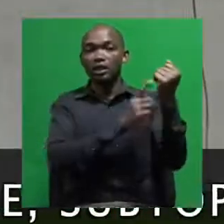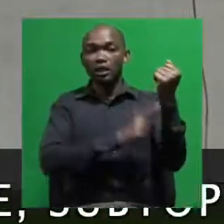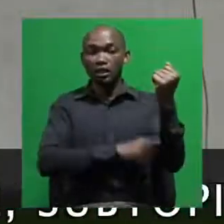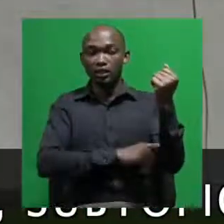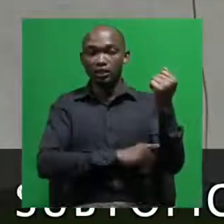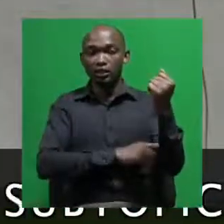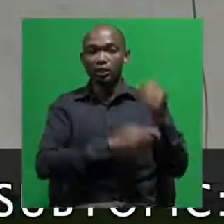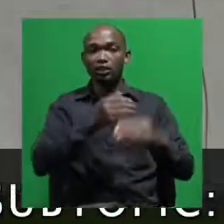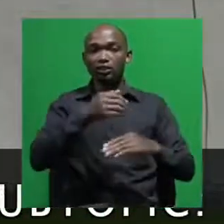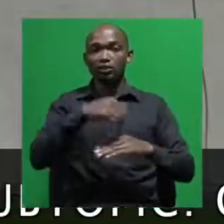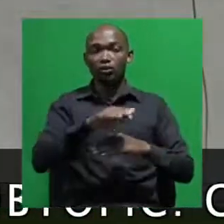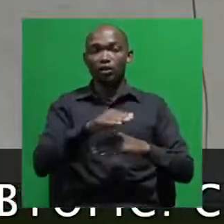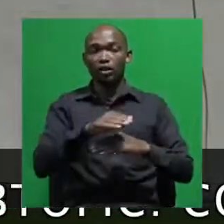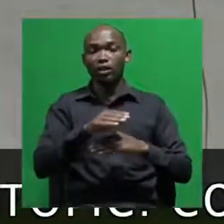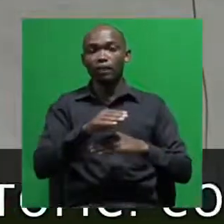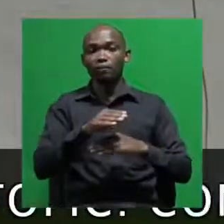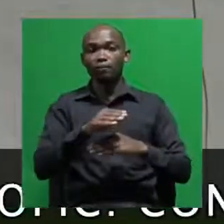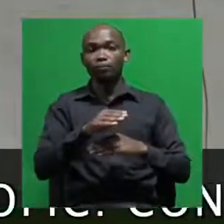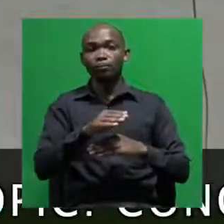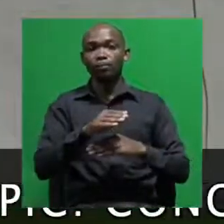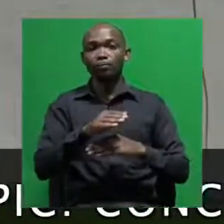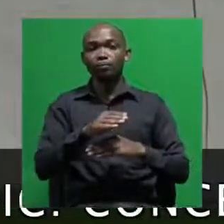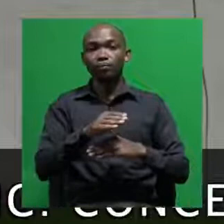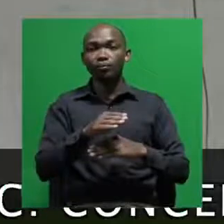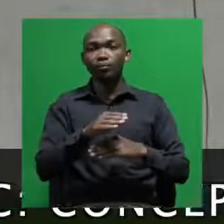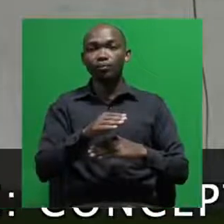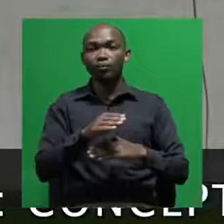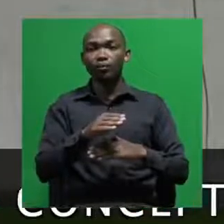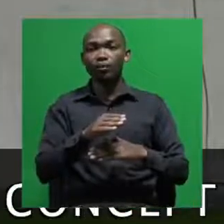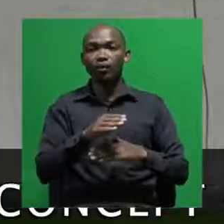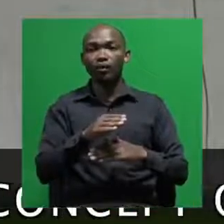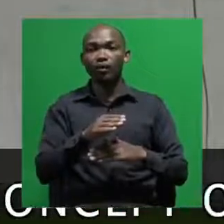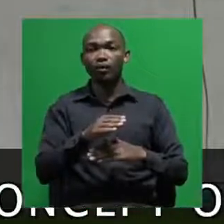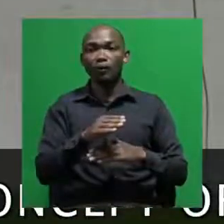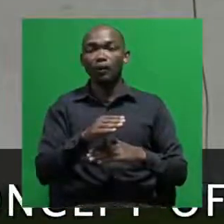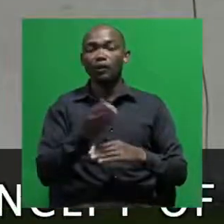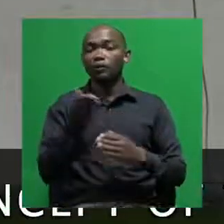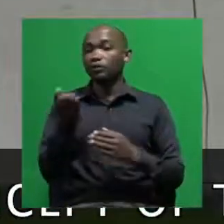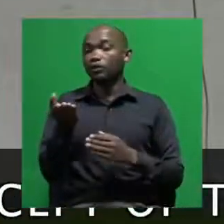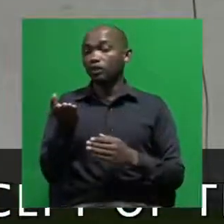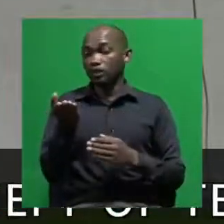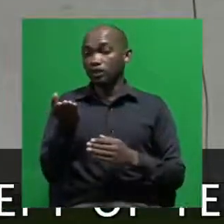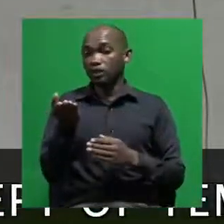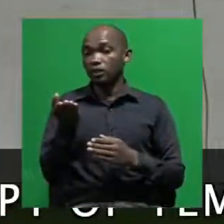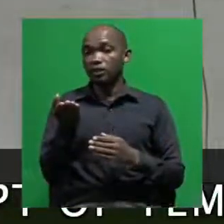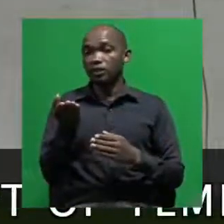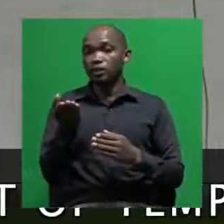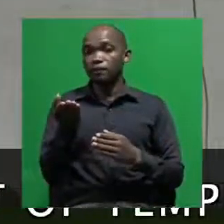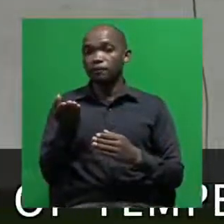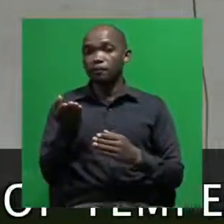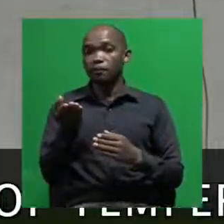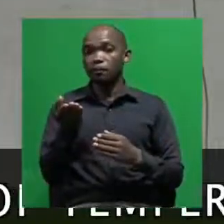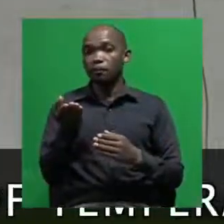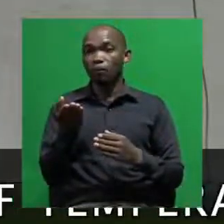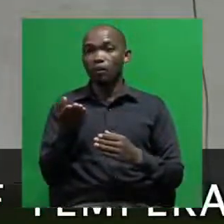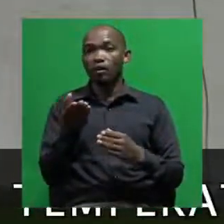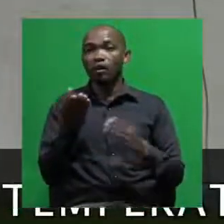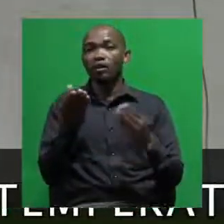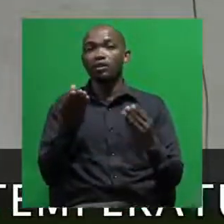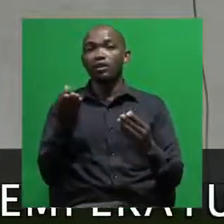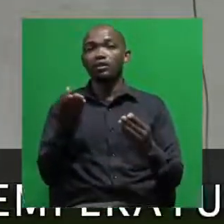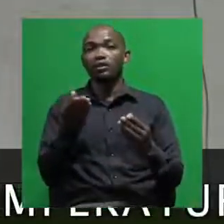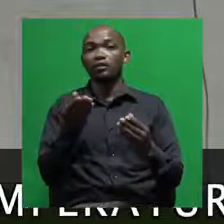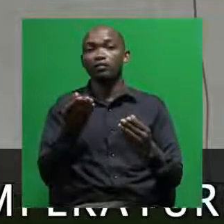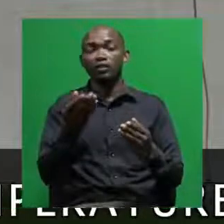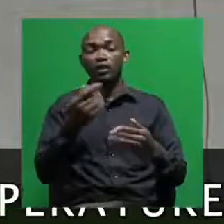moving particle of the body. So this one can be achieved for the case of the solid, liquid, as well